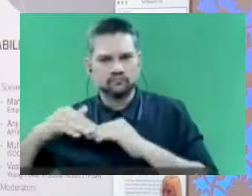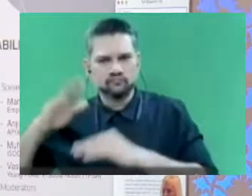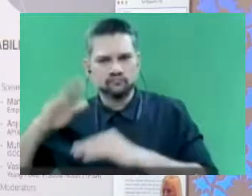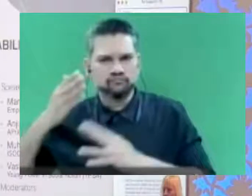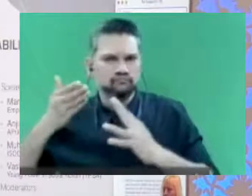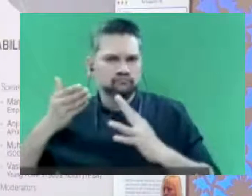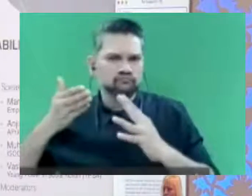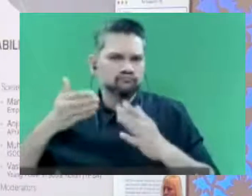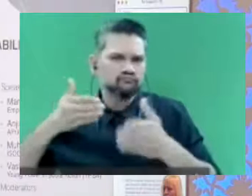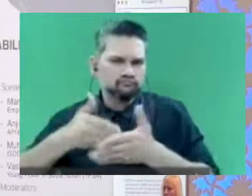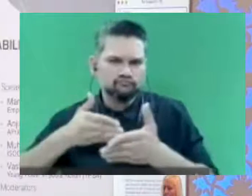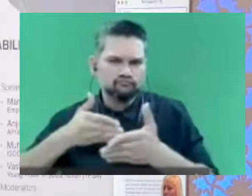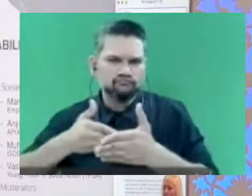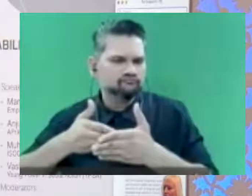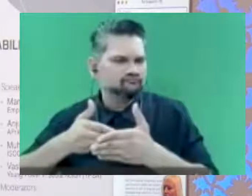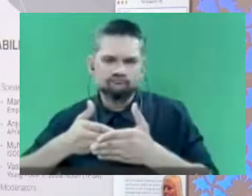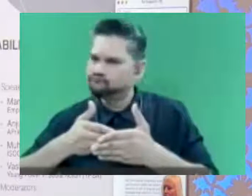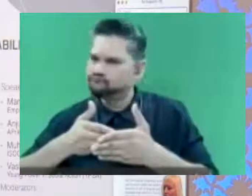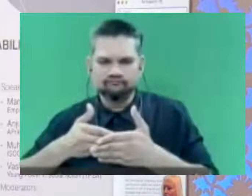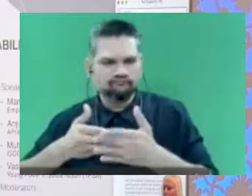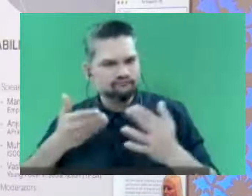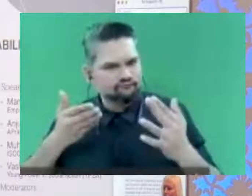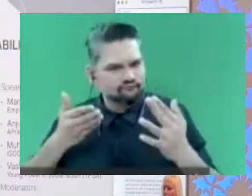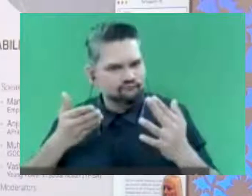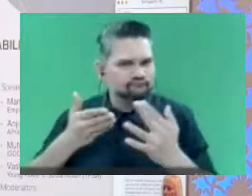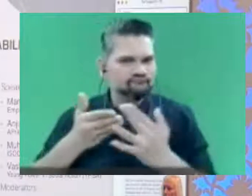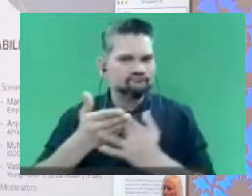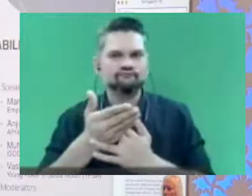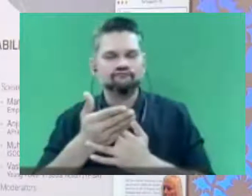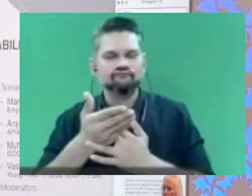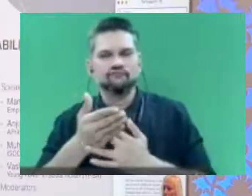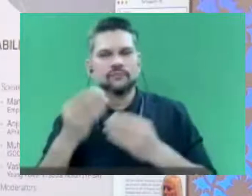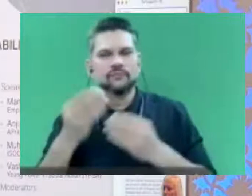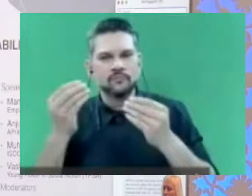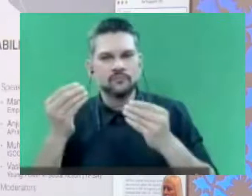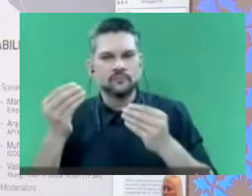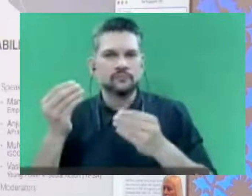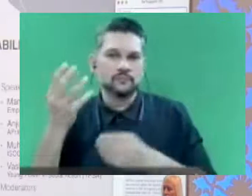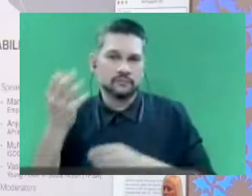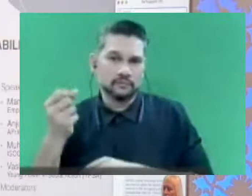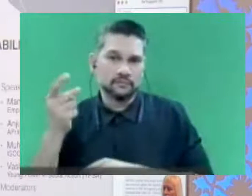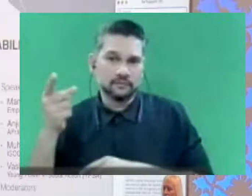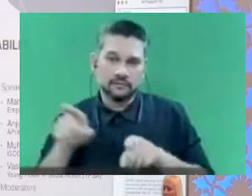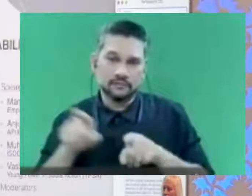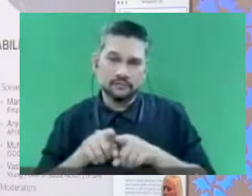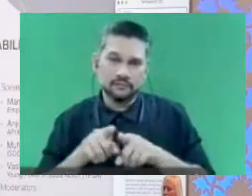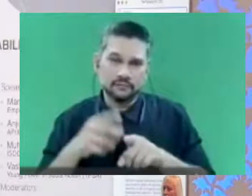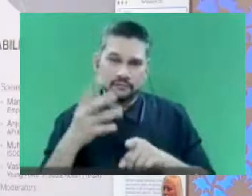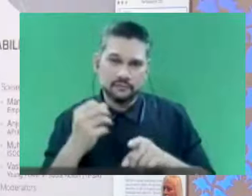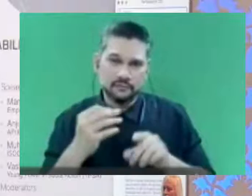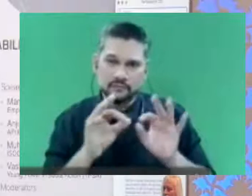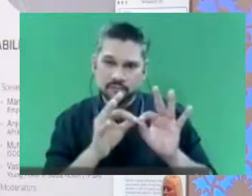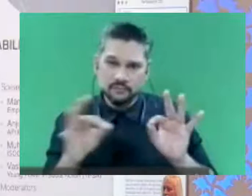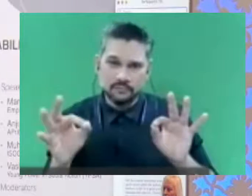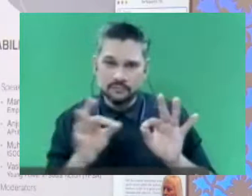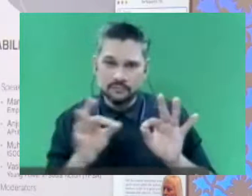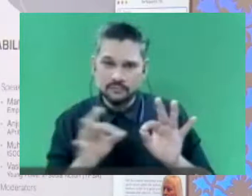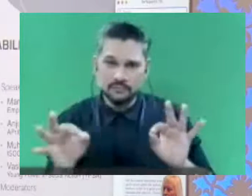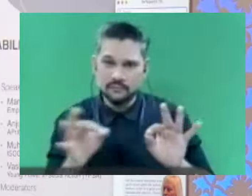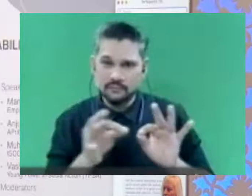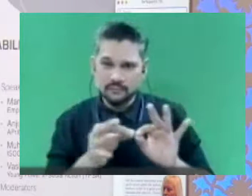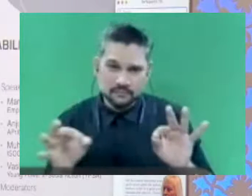they literally gives those lyric tags on the, when people are seeing